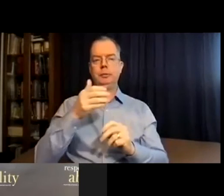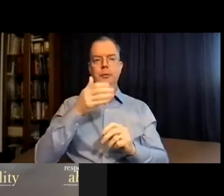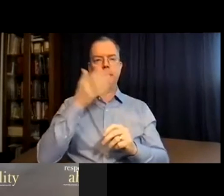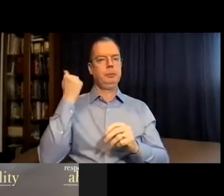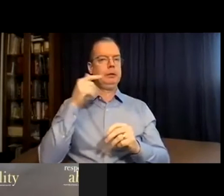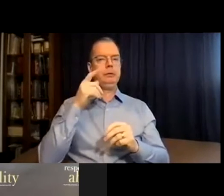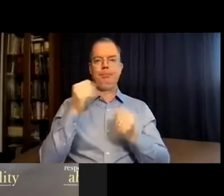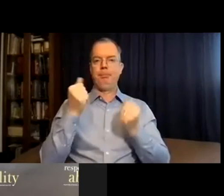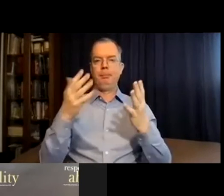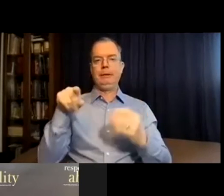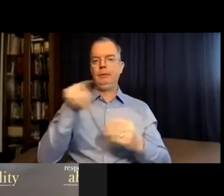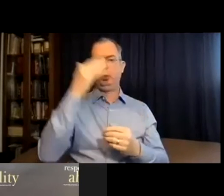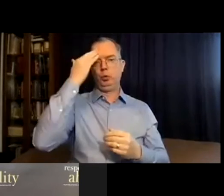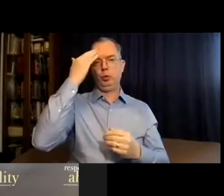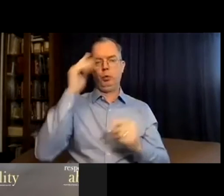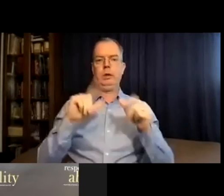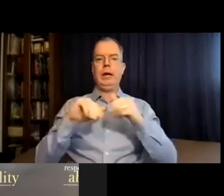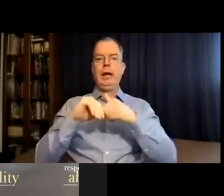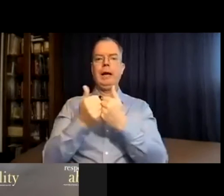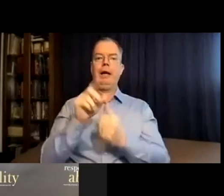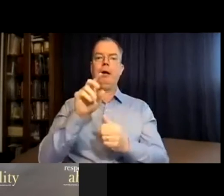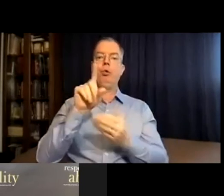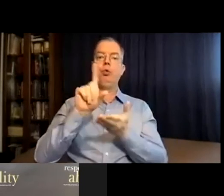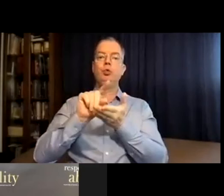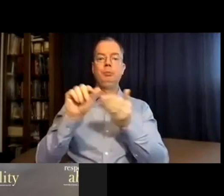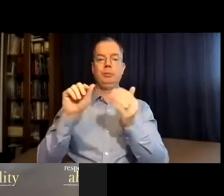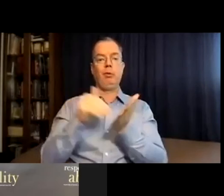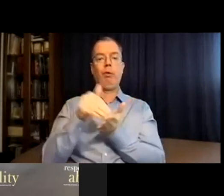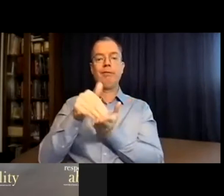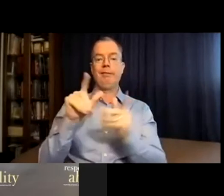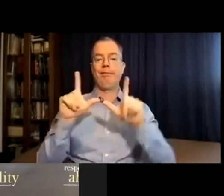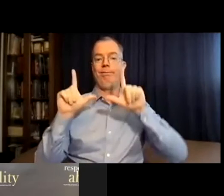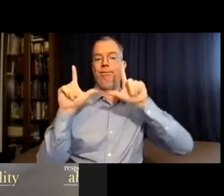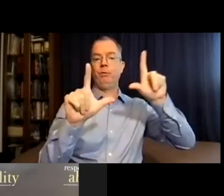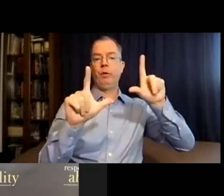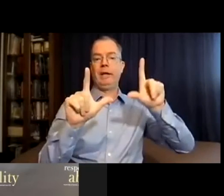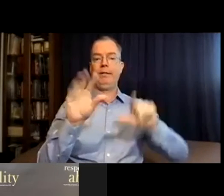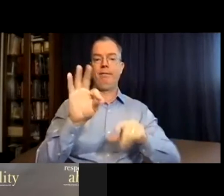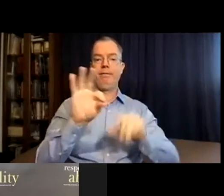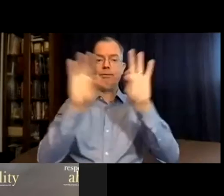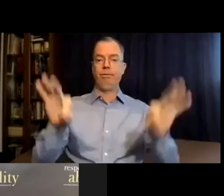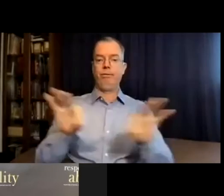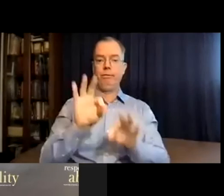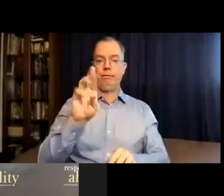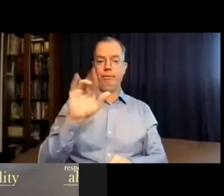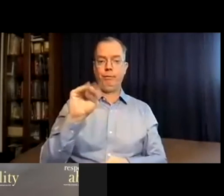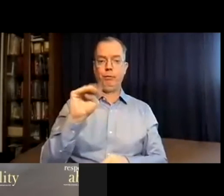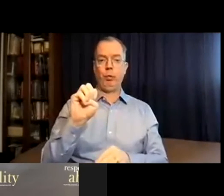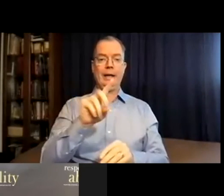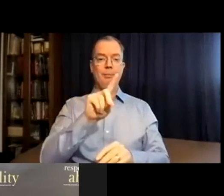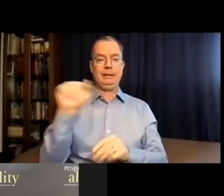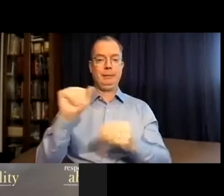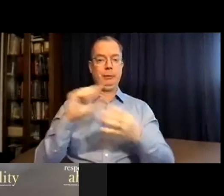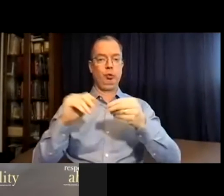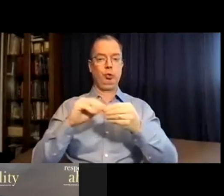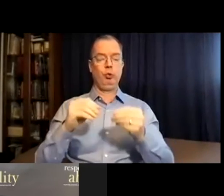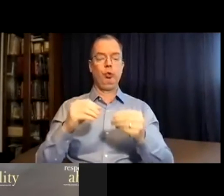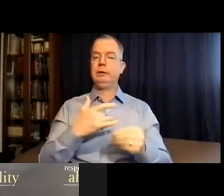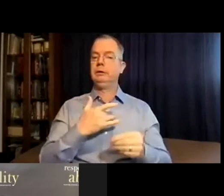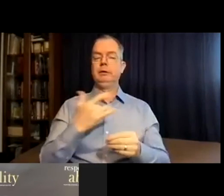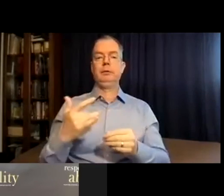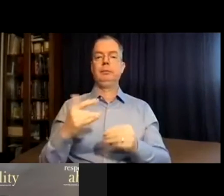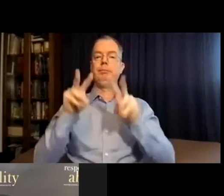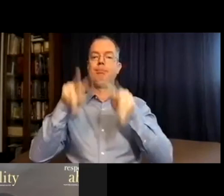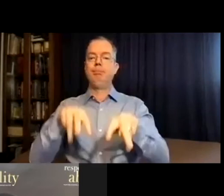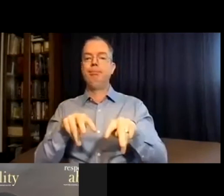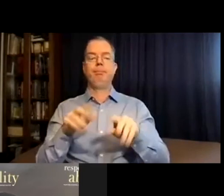their coverage of disabled people. Because many of them know, you guys know how Newspapers often